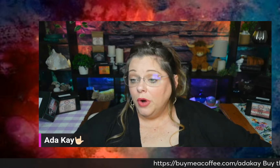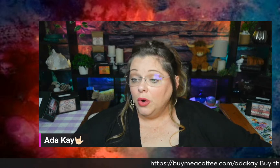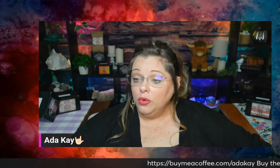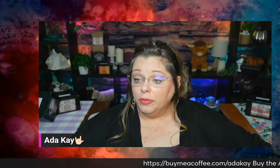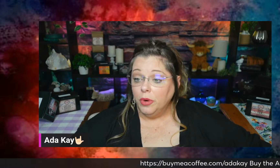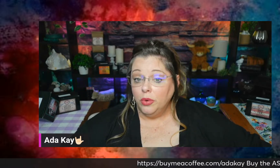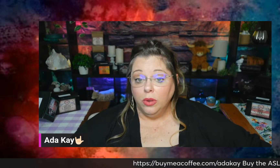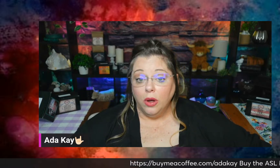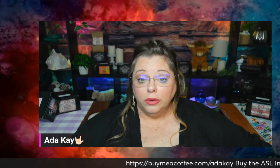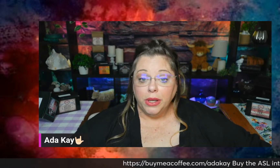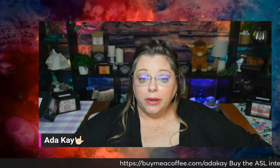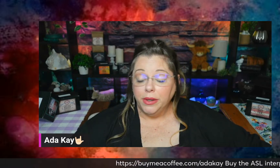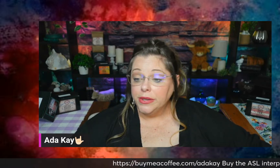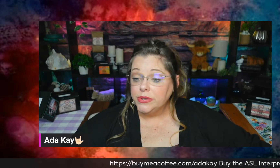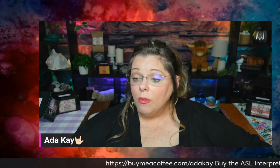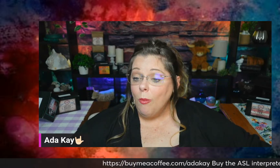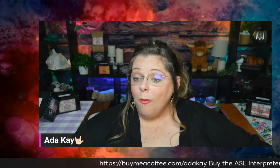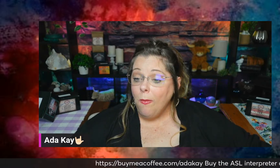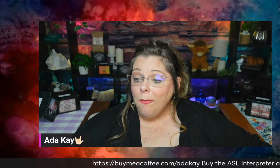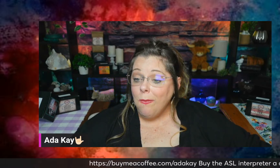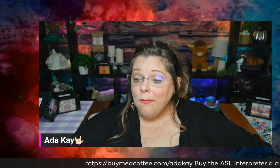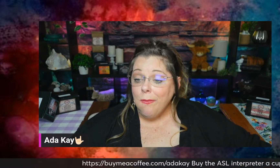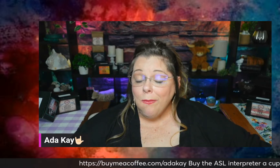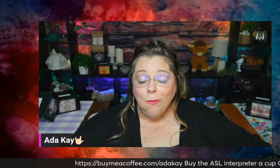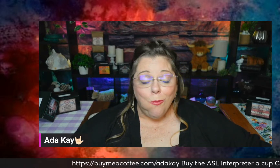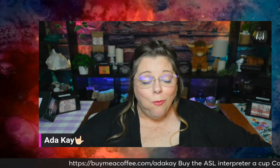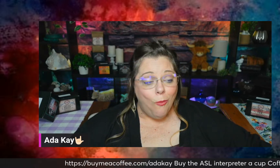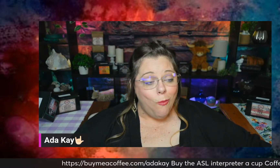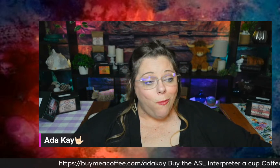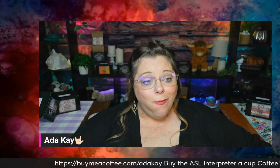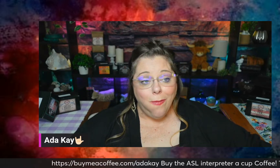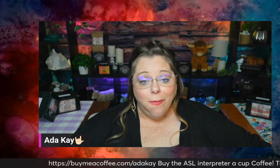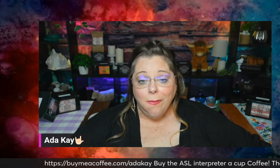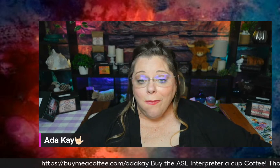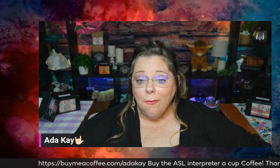Well, Hogue from Hogue Law. Yeah, I guess.